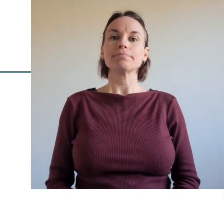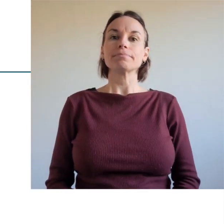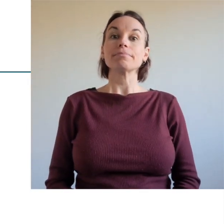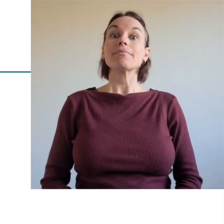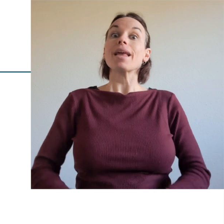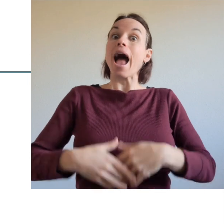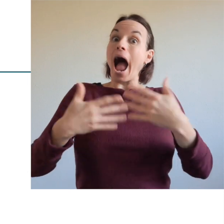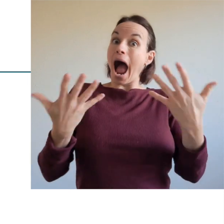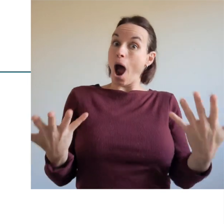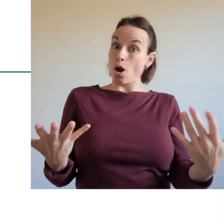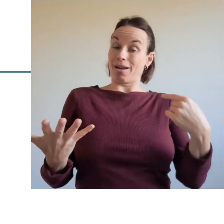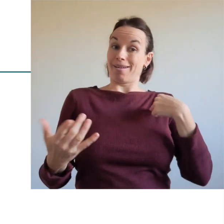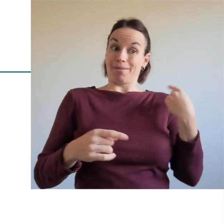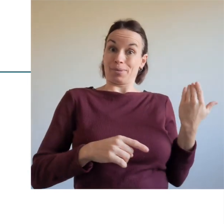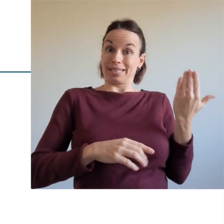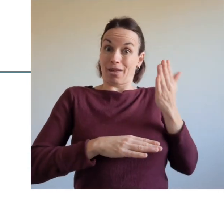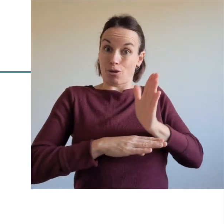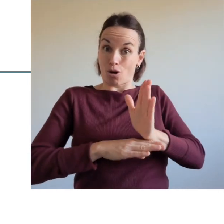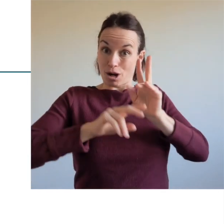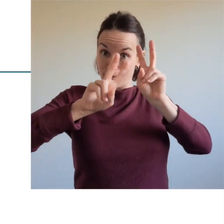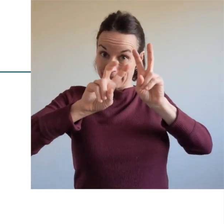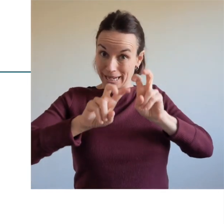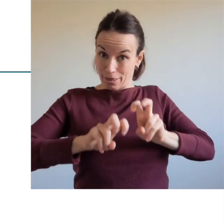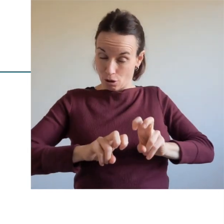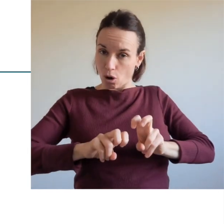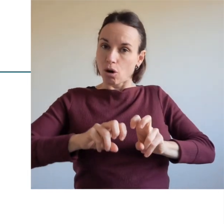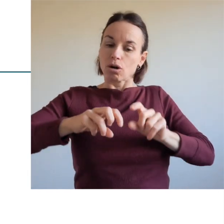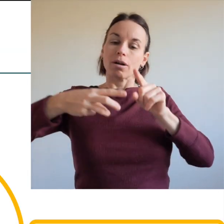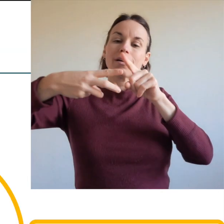is articulated within the signing space.